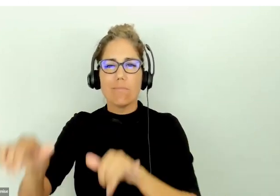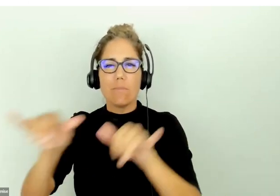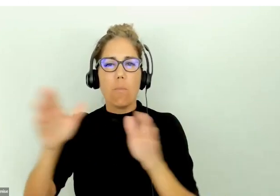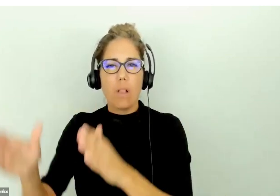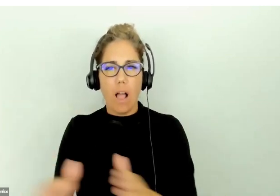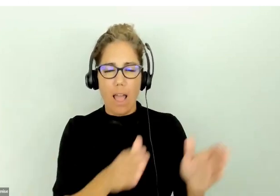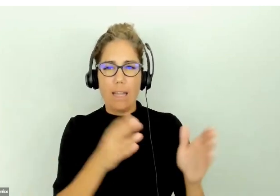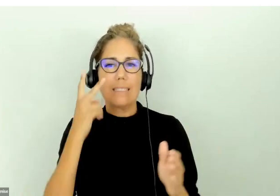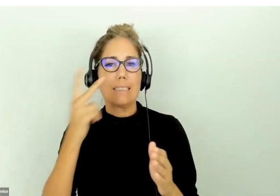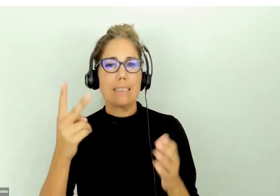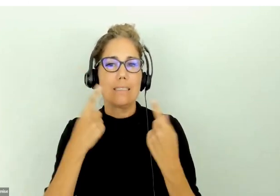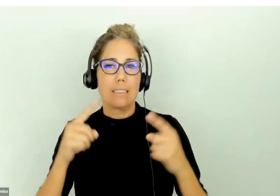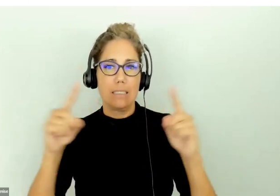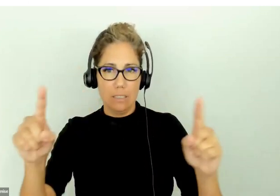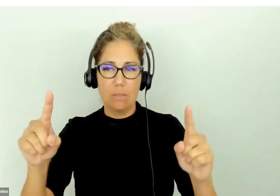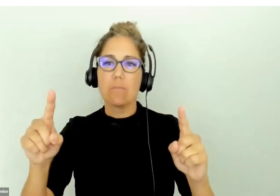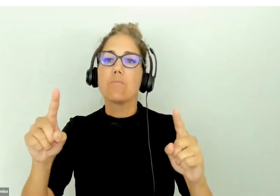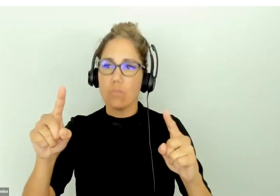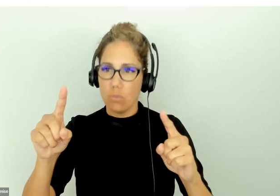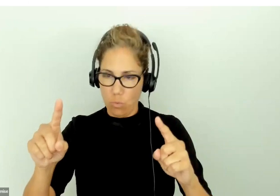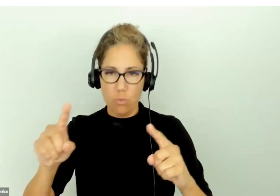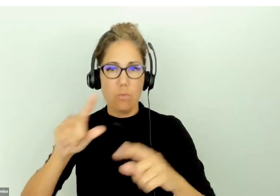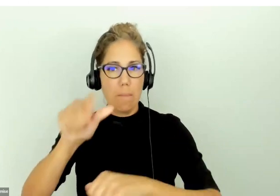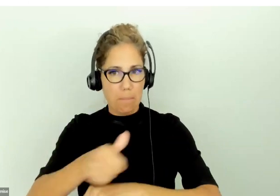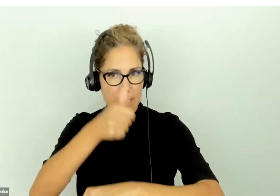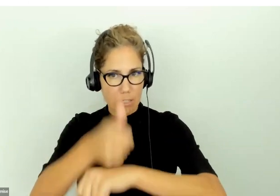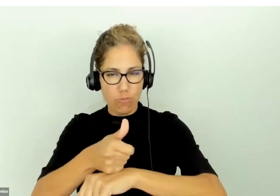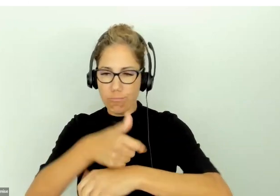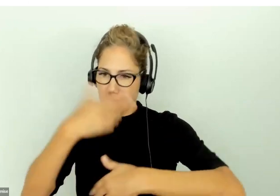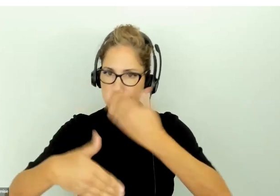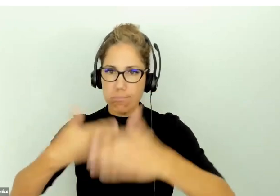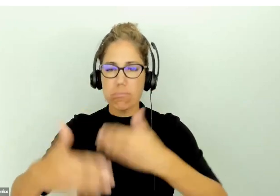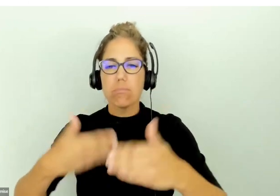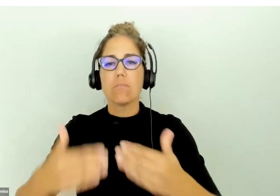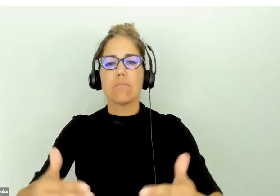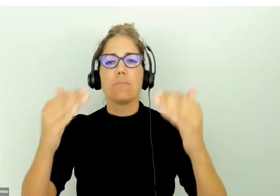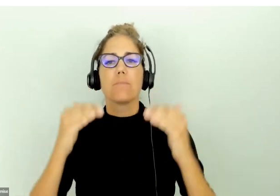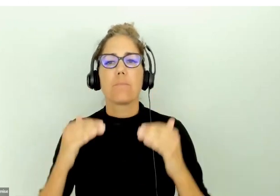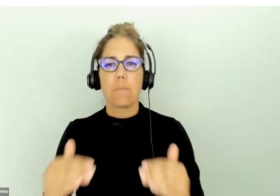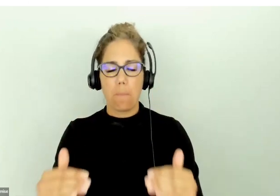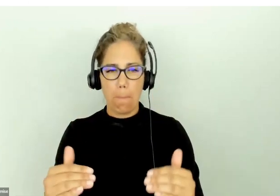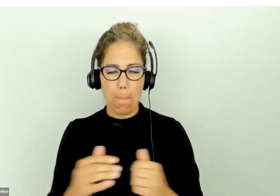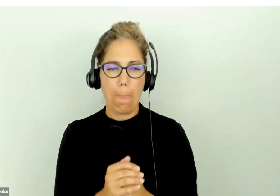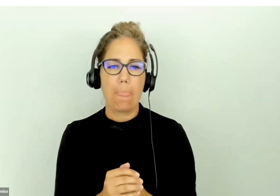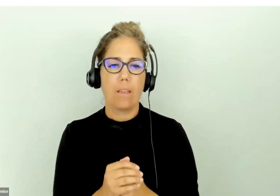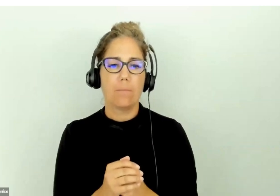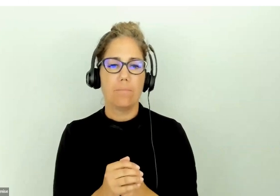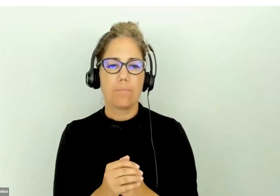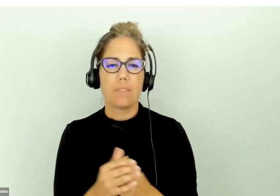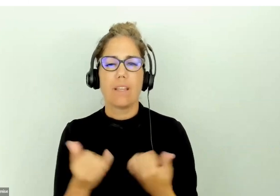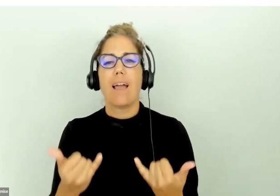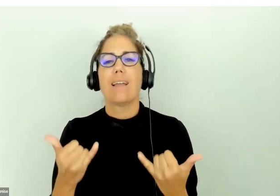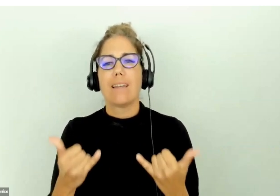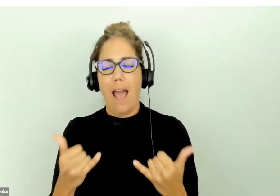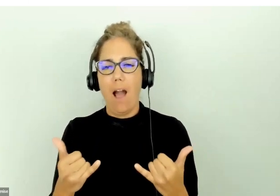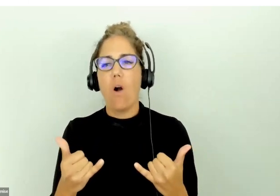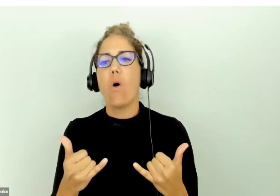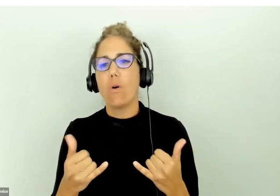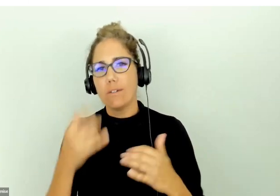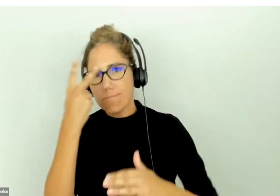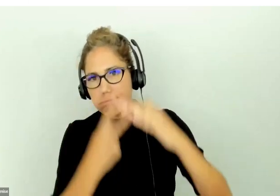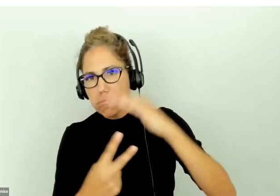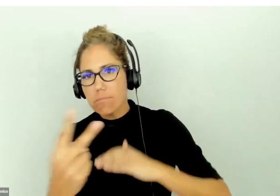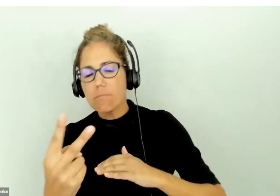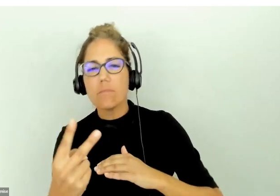plan through to implementation. So that really brings us full circle to the path ahead and